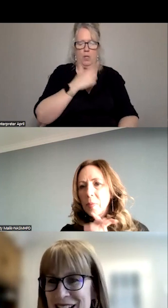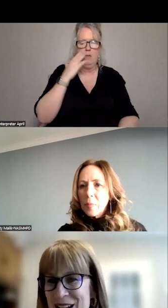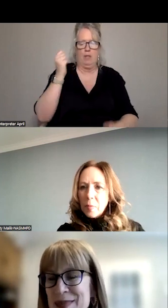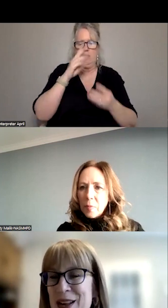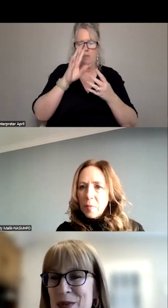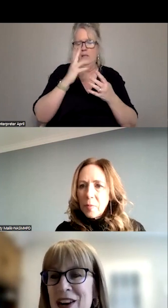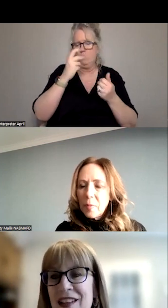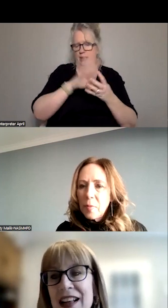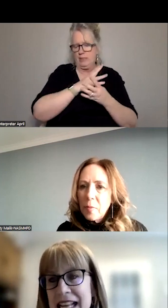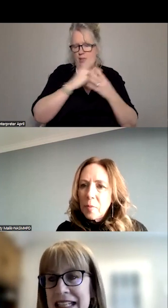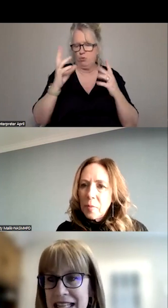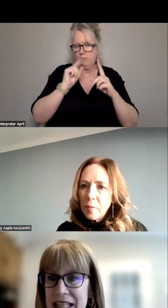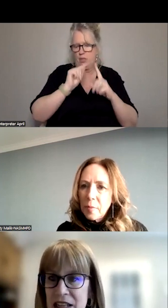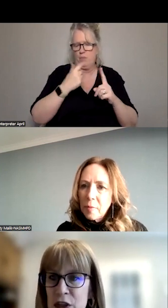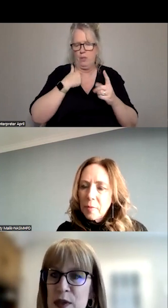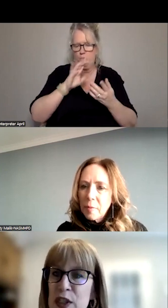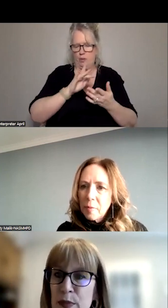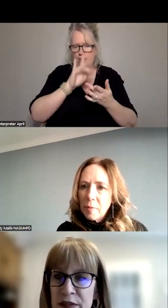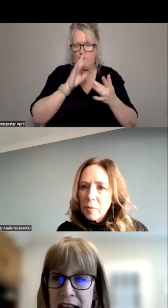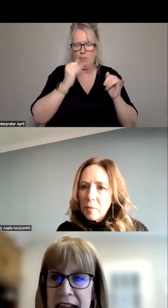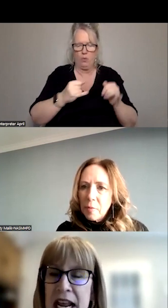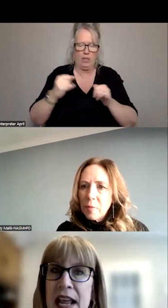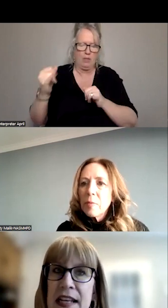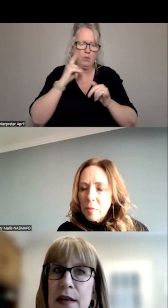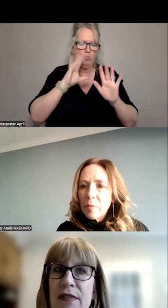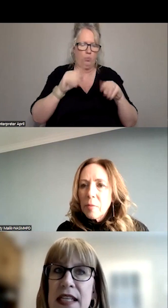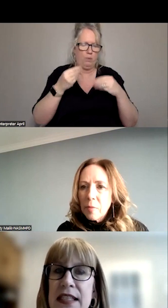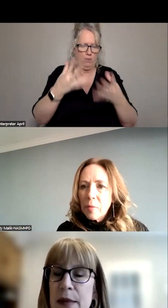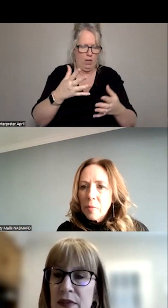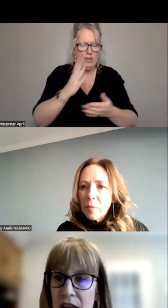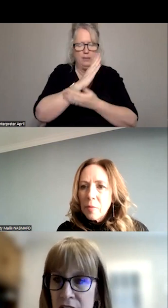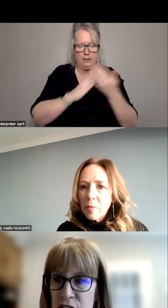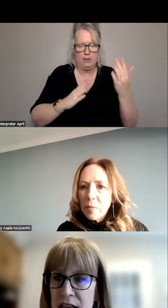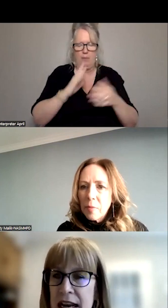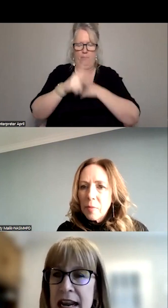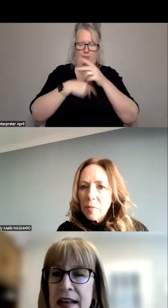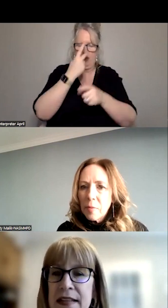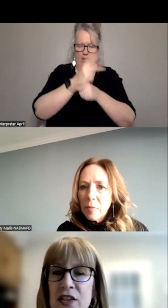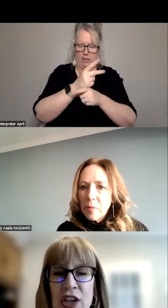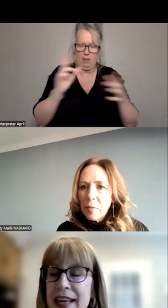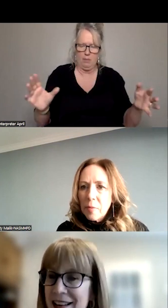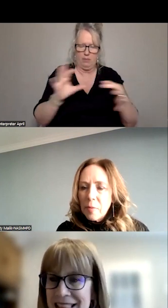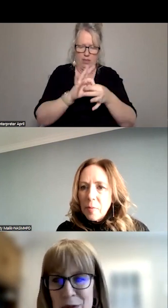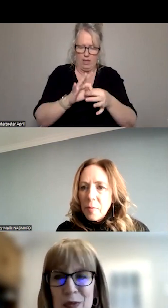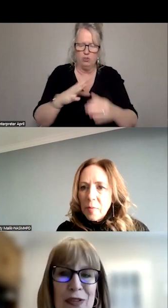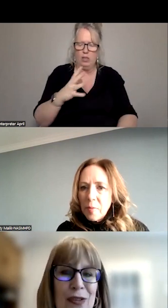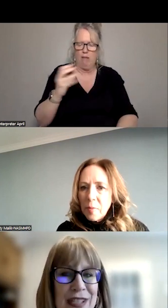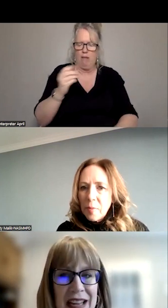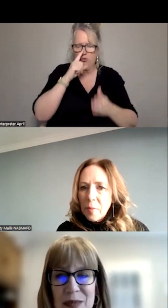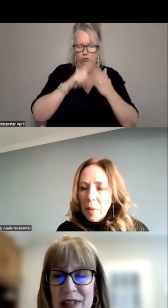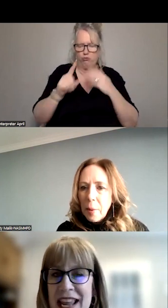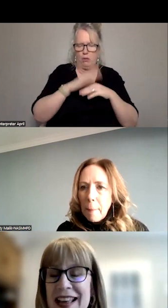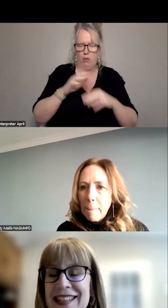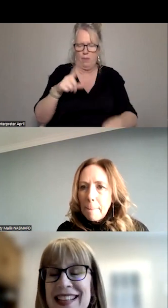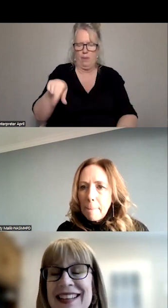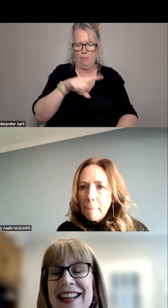points and times that we are contacting these individuals to provide some of this type of connection and check in on them and review their